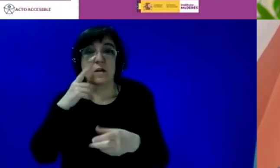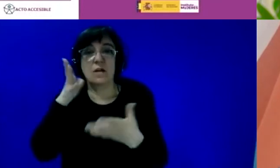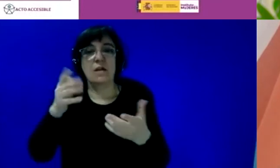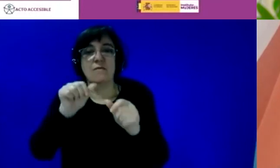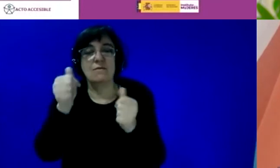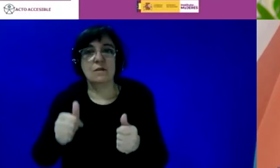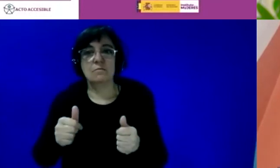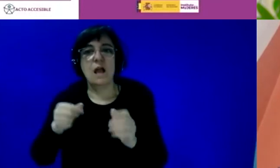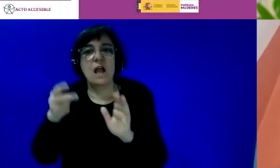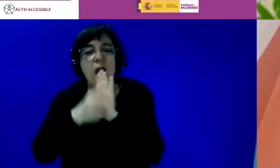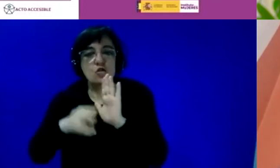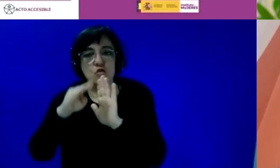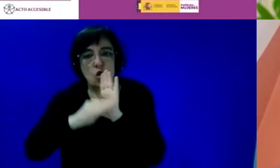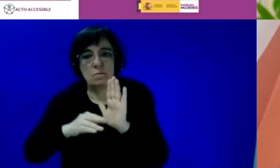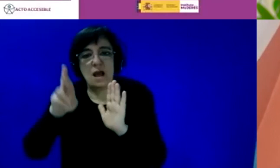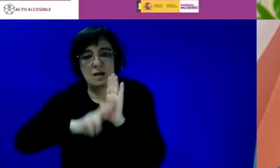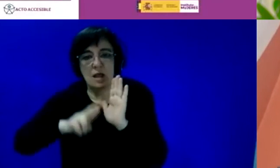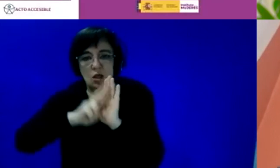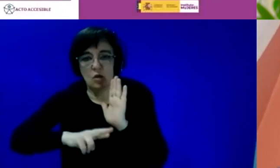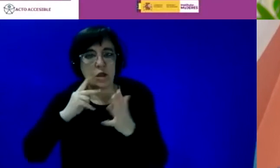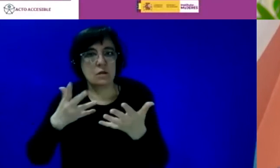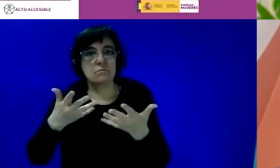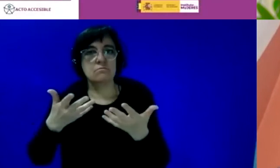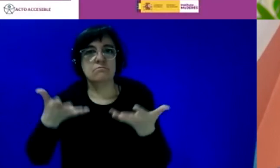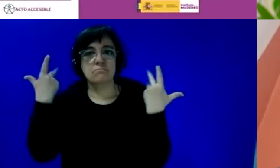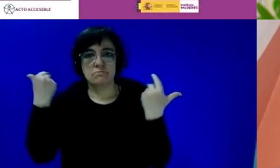fast-track processes. The rules